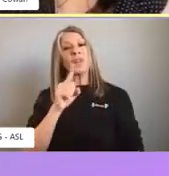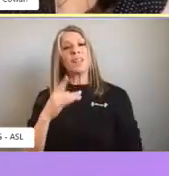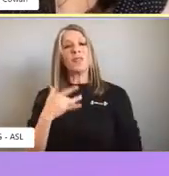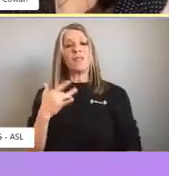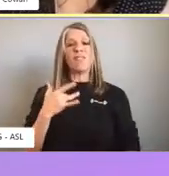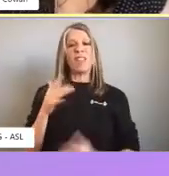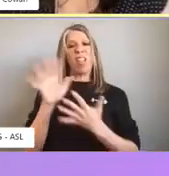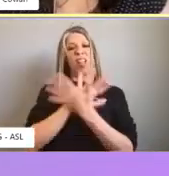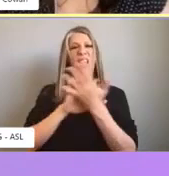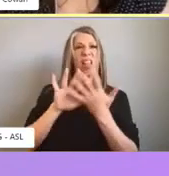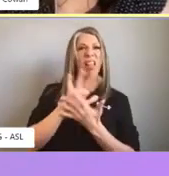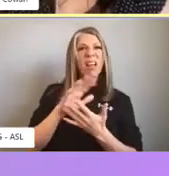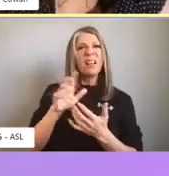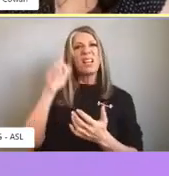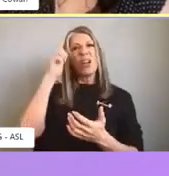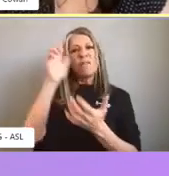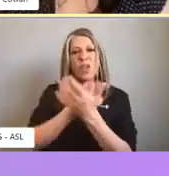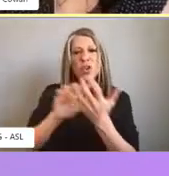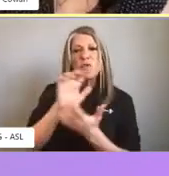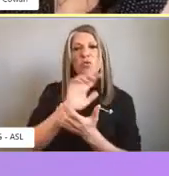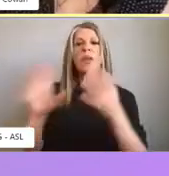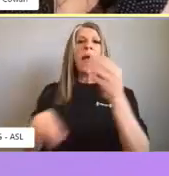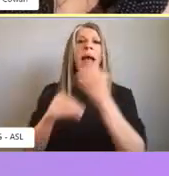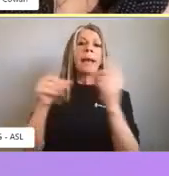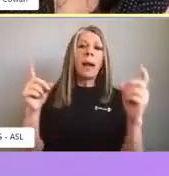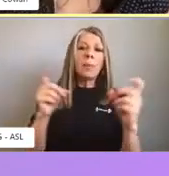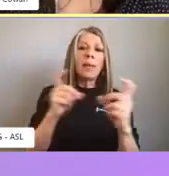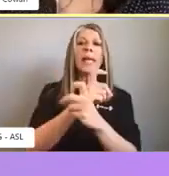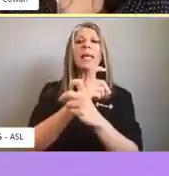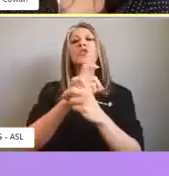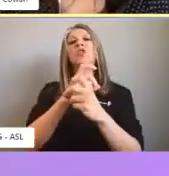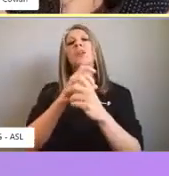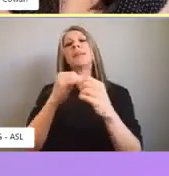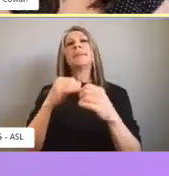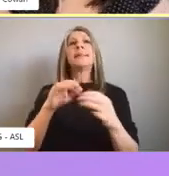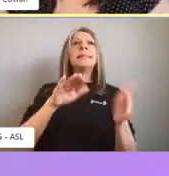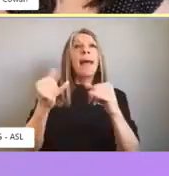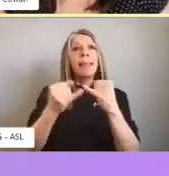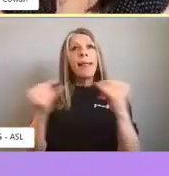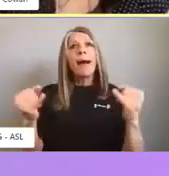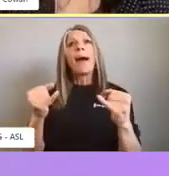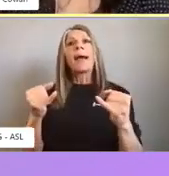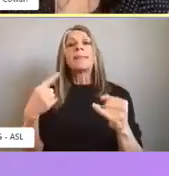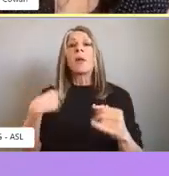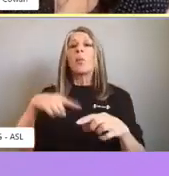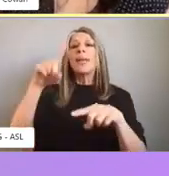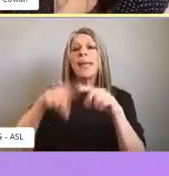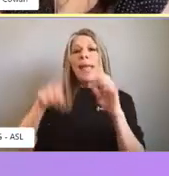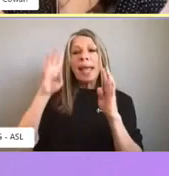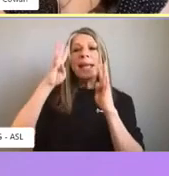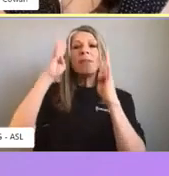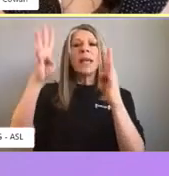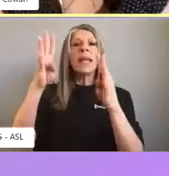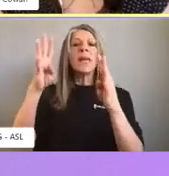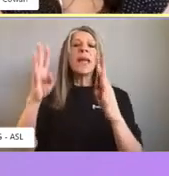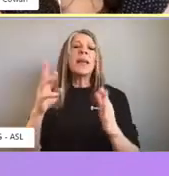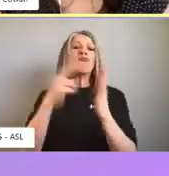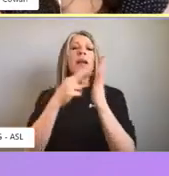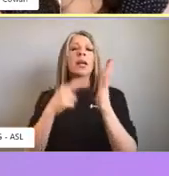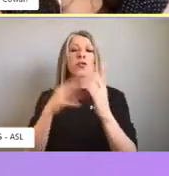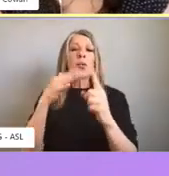ambiguity, confusion, added complication, deadlines, and likely the perception that we can't innovate in a regulatory